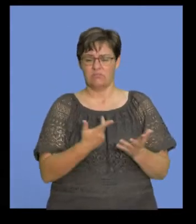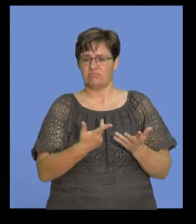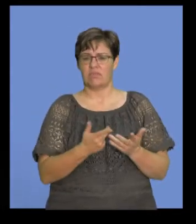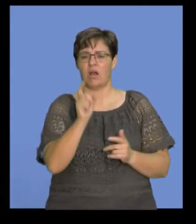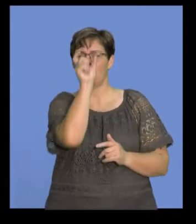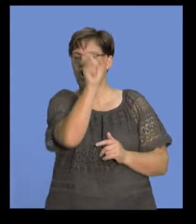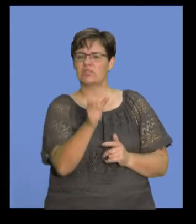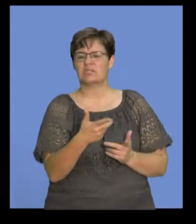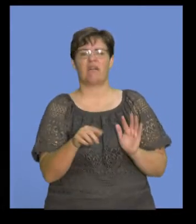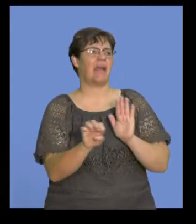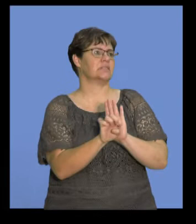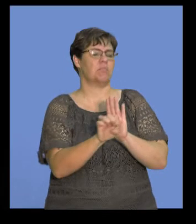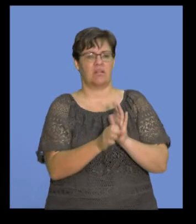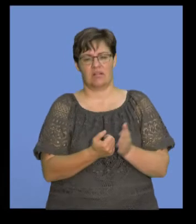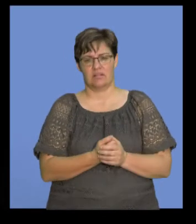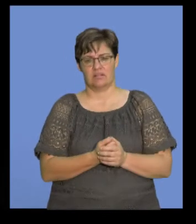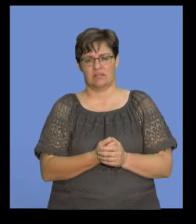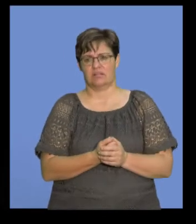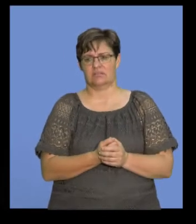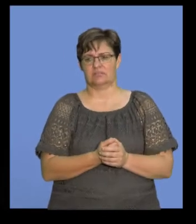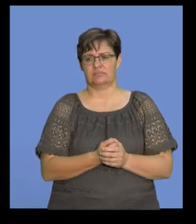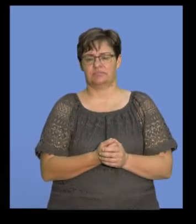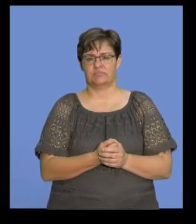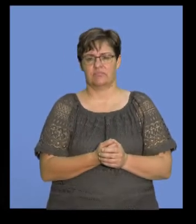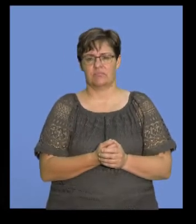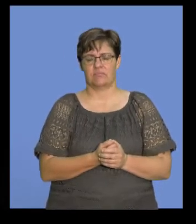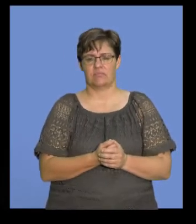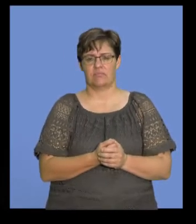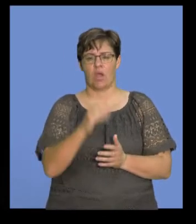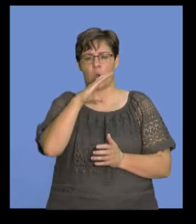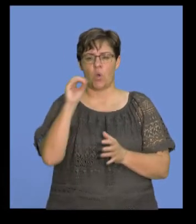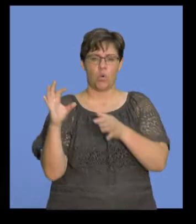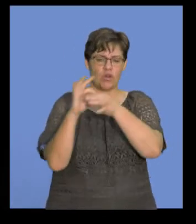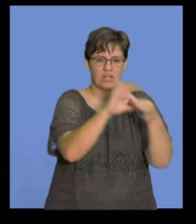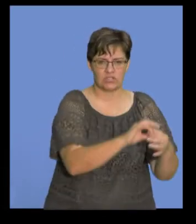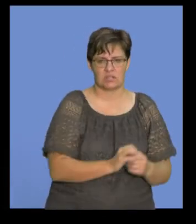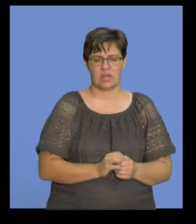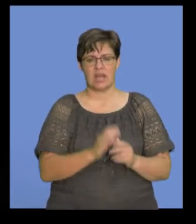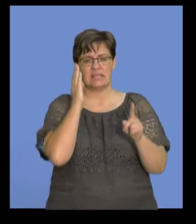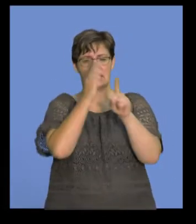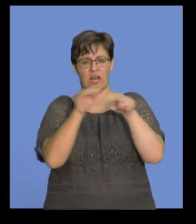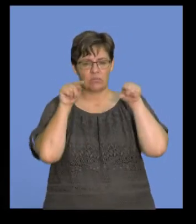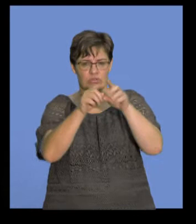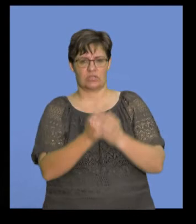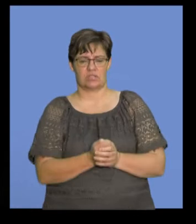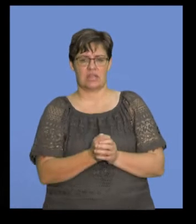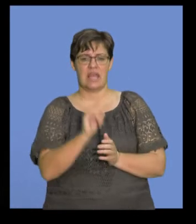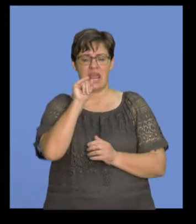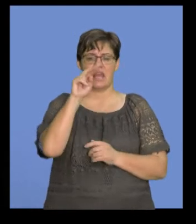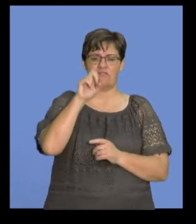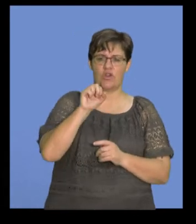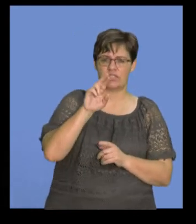have, and the example would be, as I mentioned earlier on, correlationship, directly